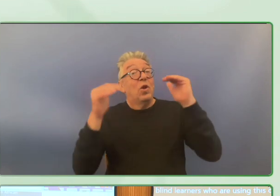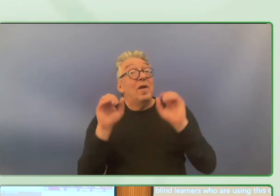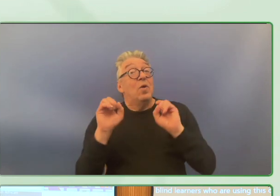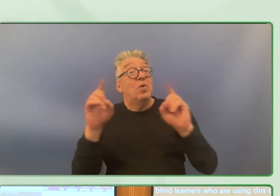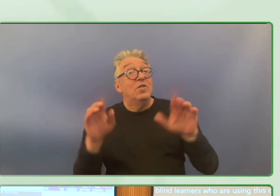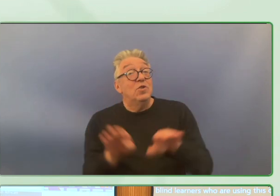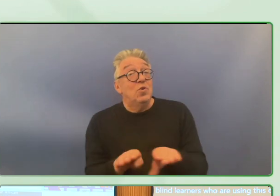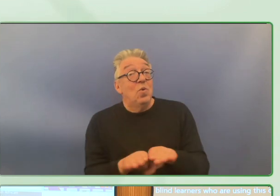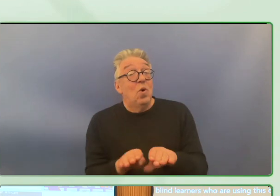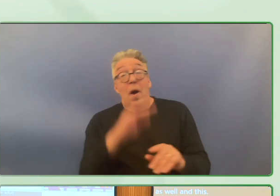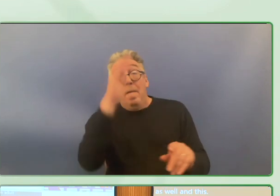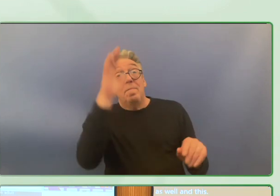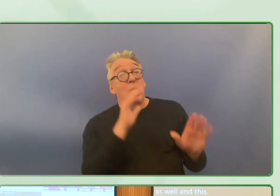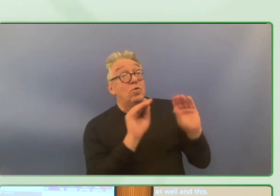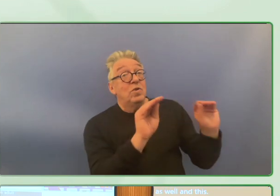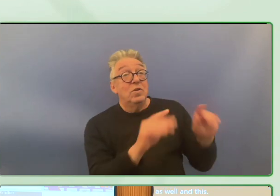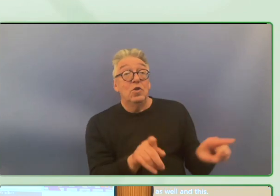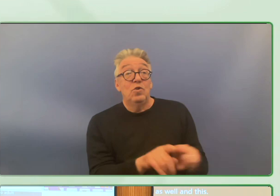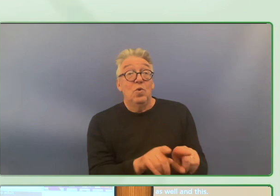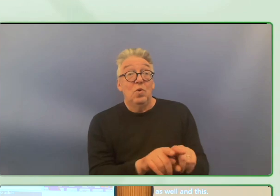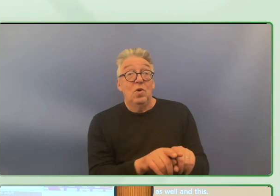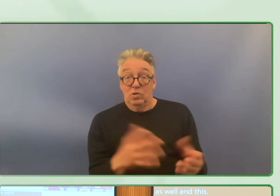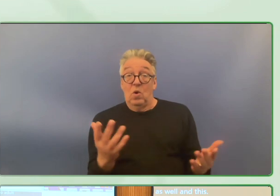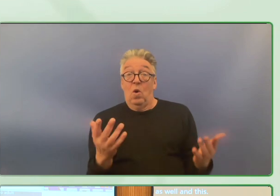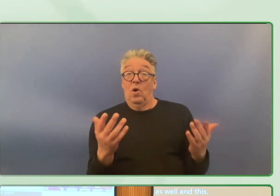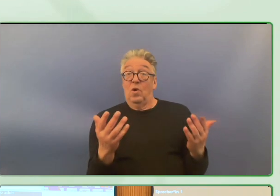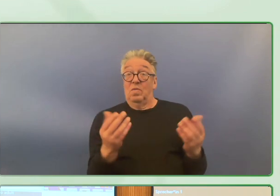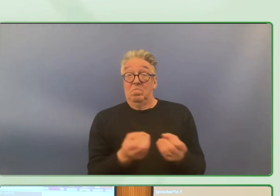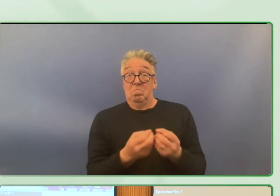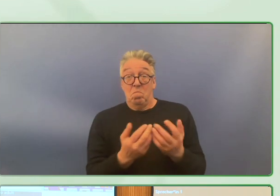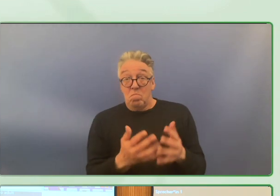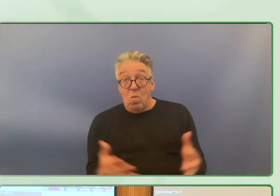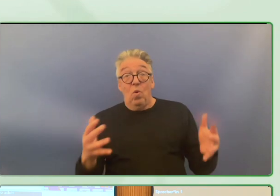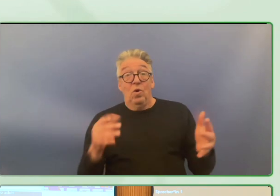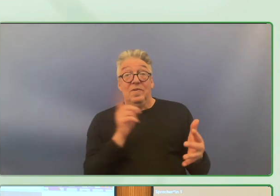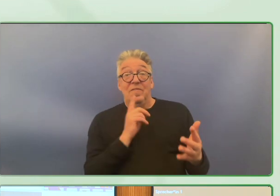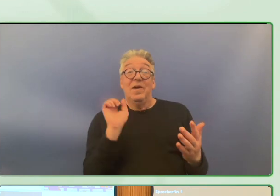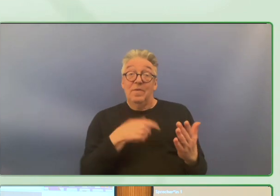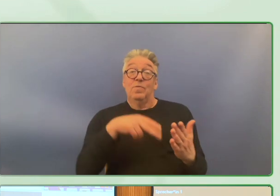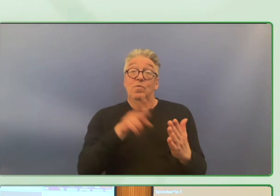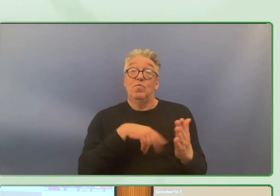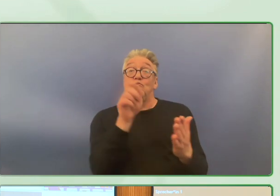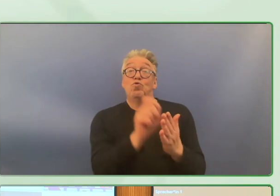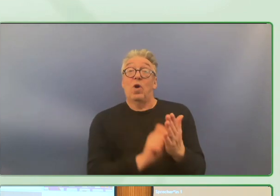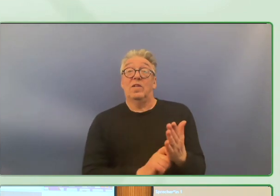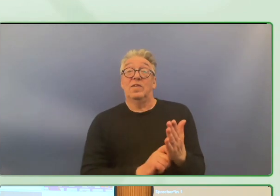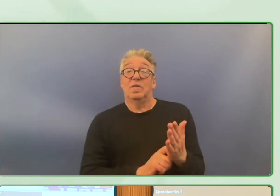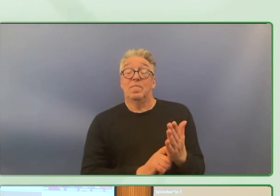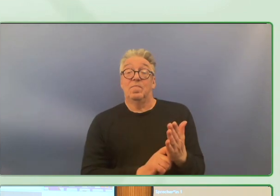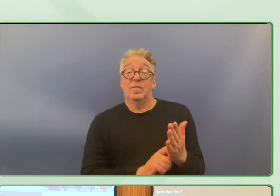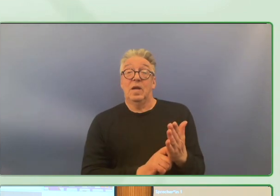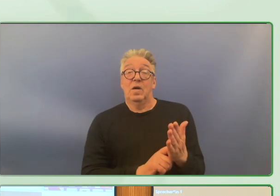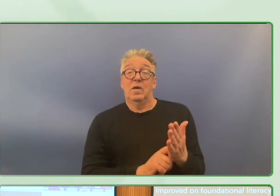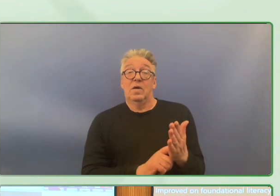on foundational literacy and numeracy. But not only that, we also have begun introducing them to digital literacy programs,